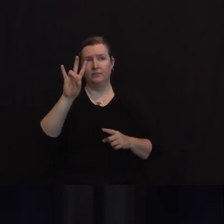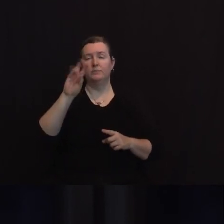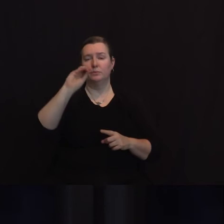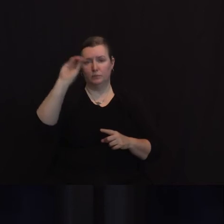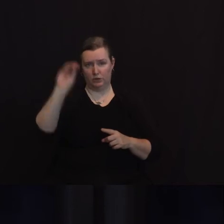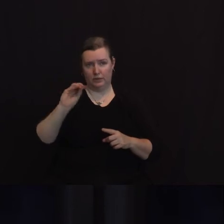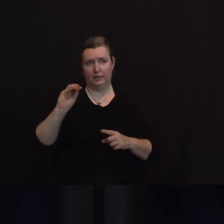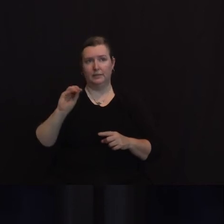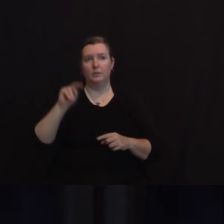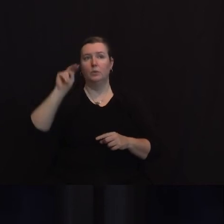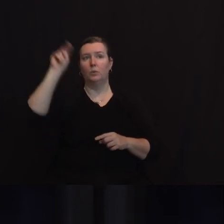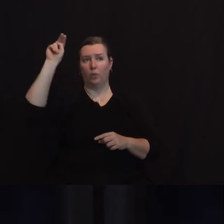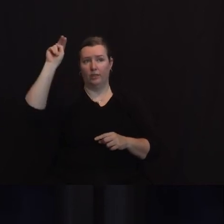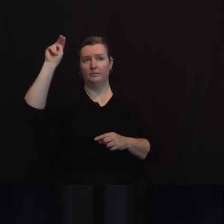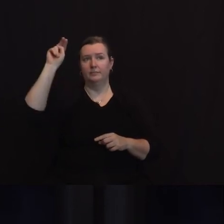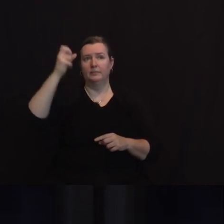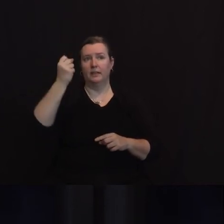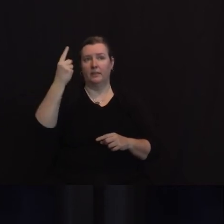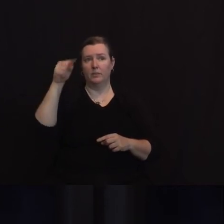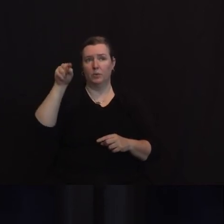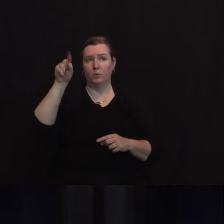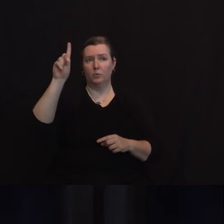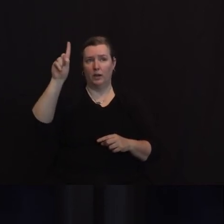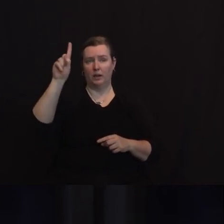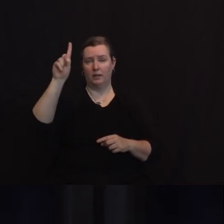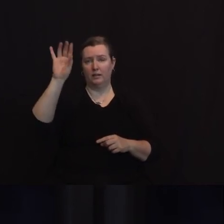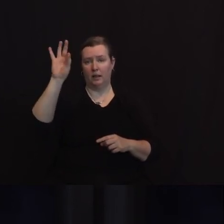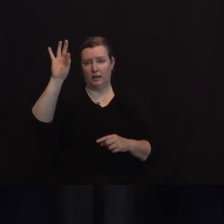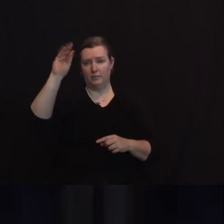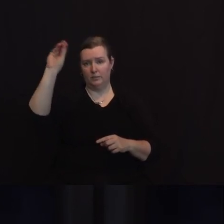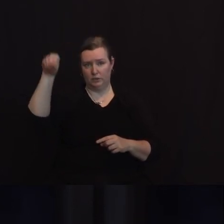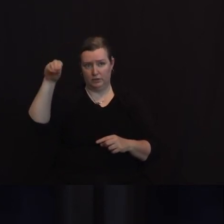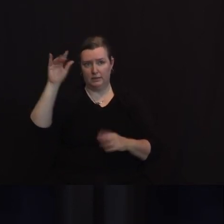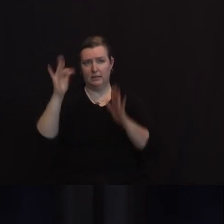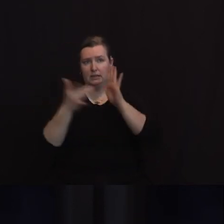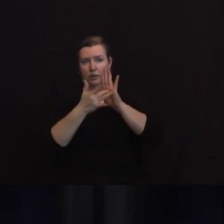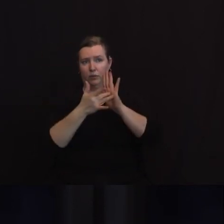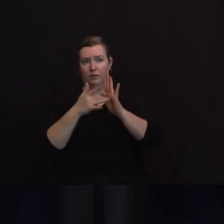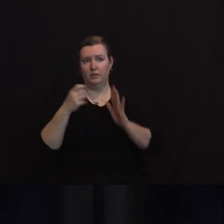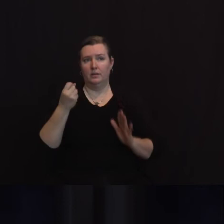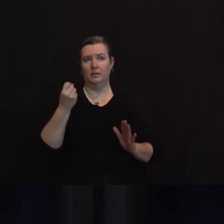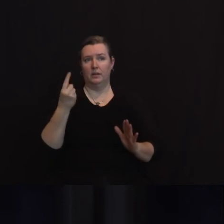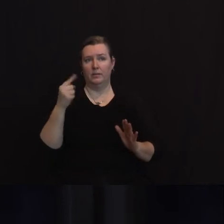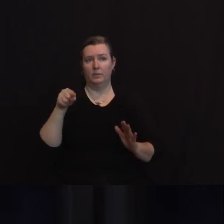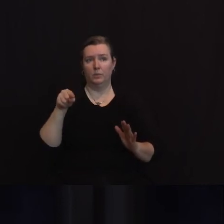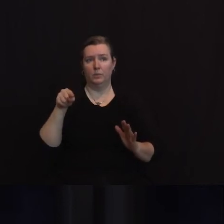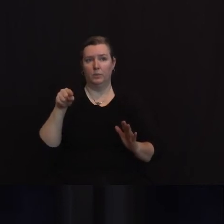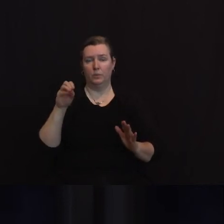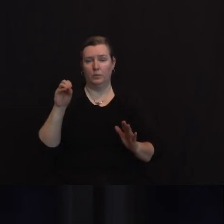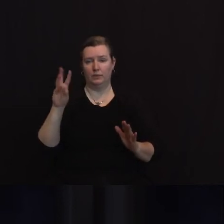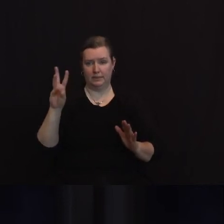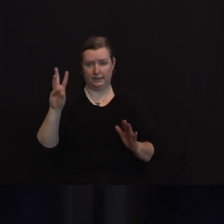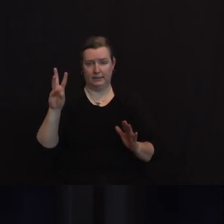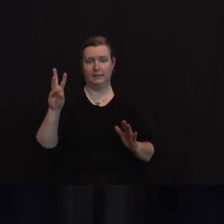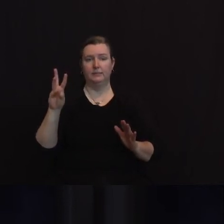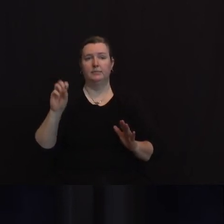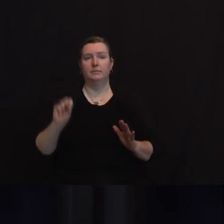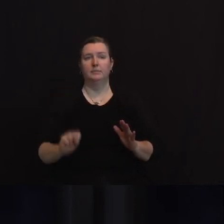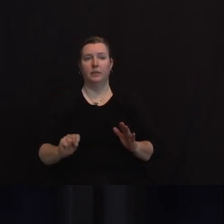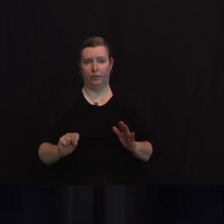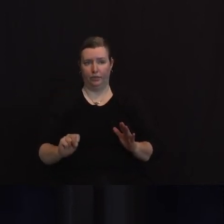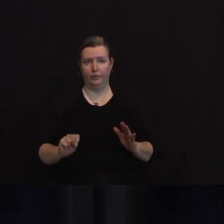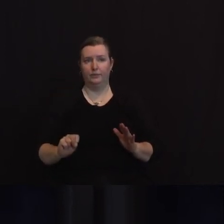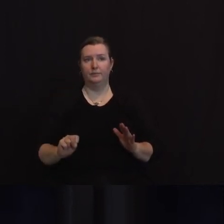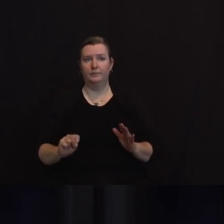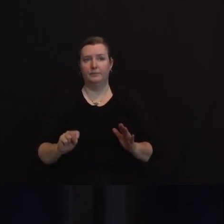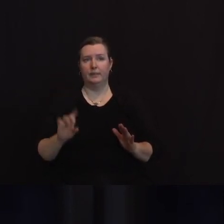of the state, 11.19, central, 11.06, and the southern part of the state, 8.70. So that concludes